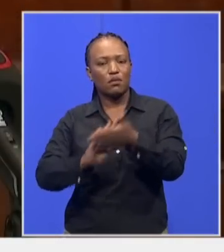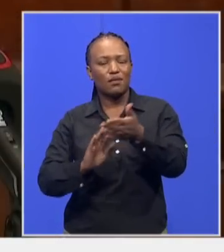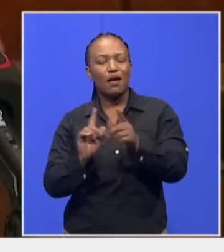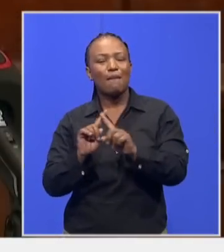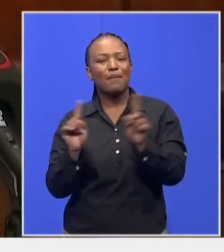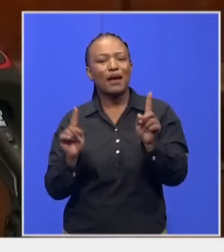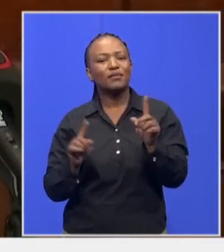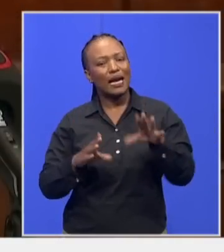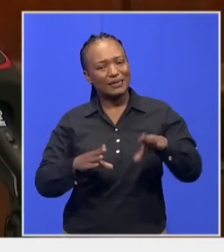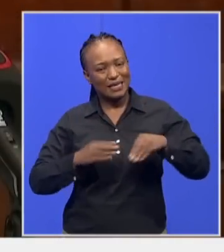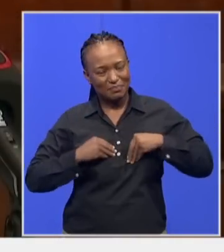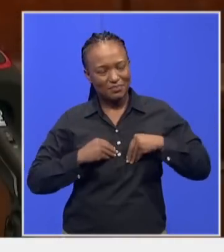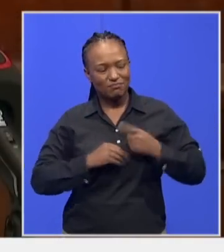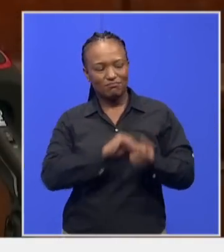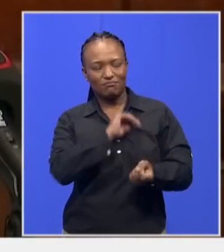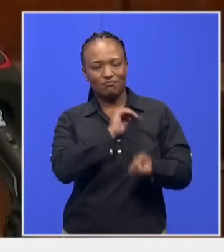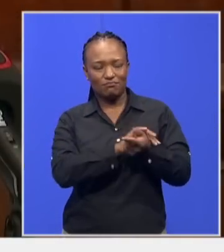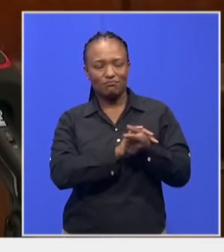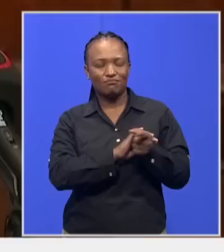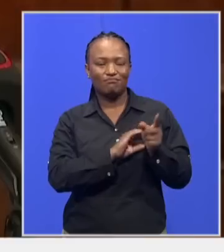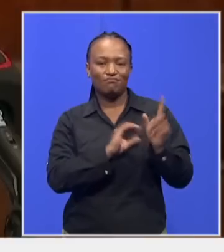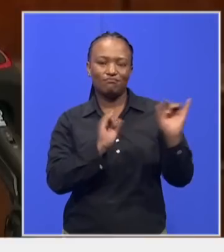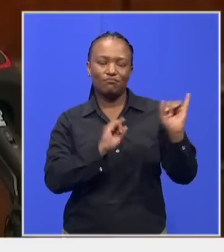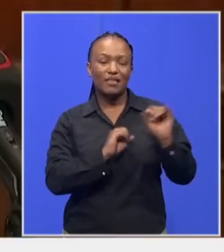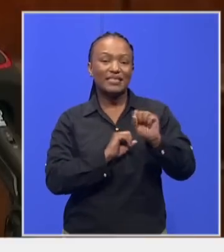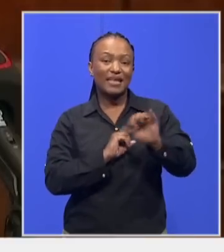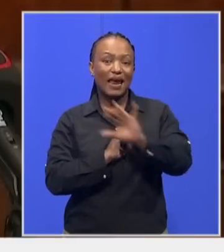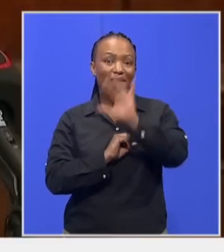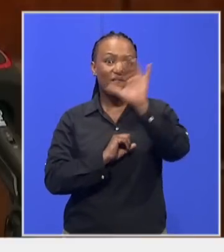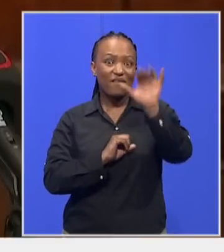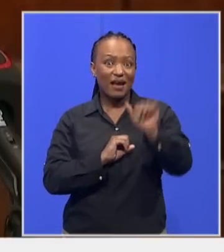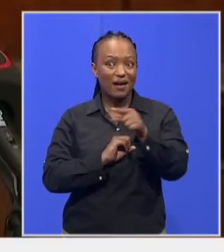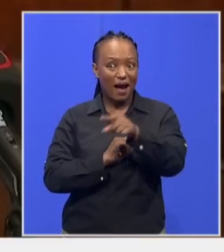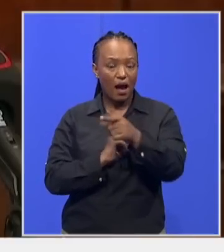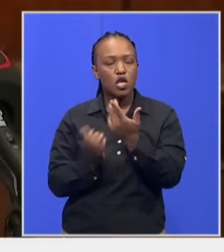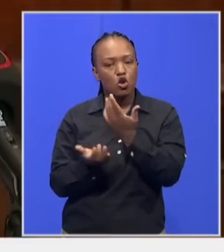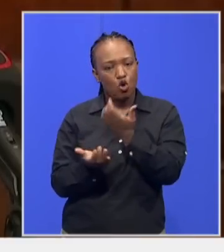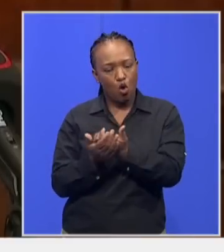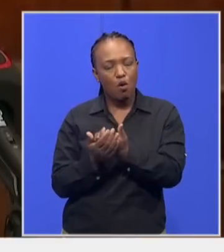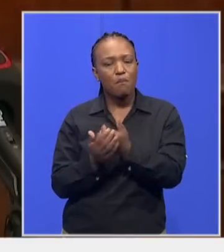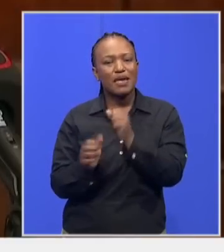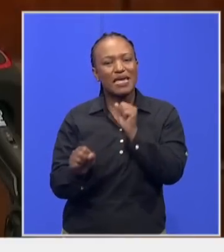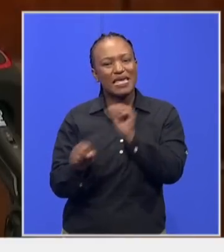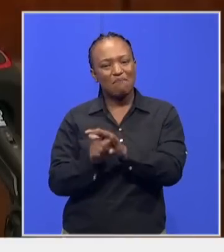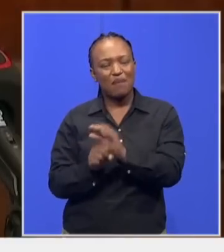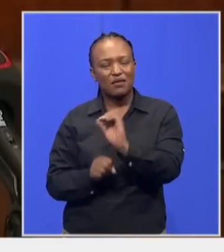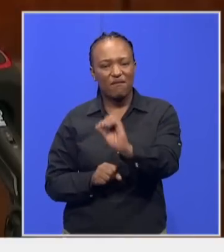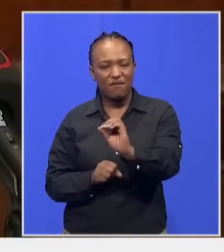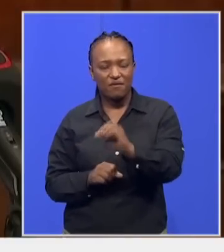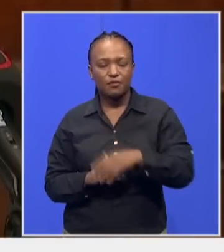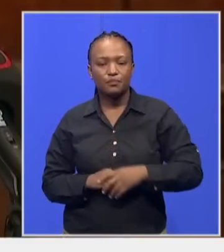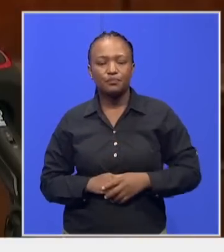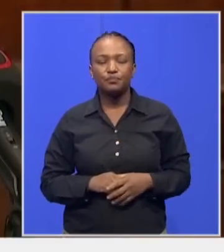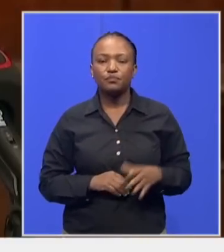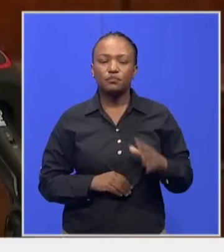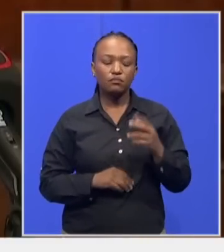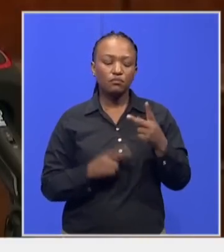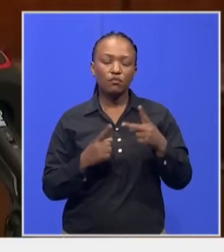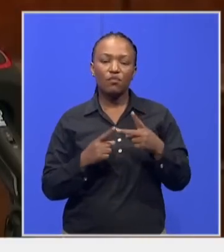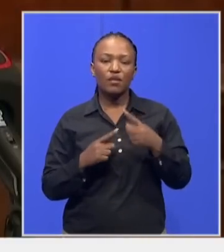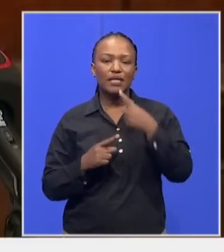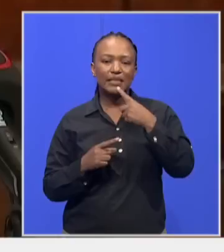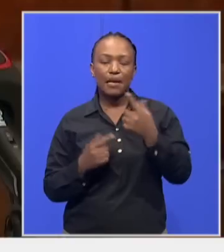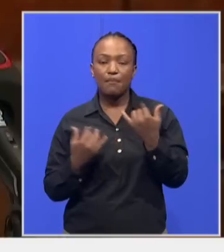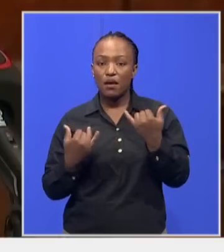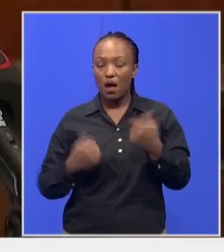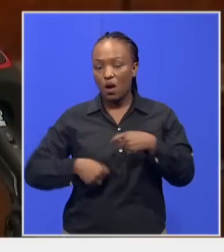there's a casualty, and that casualty is the South African economy. The second option is to say, in this period of crisis, because